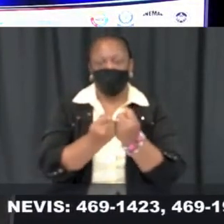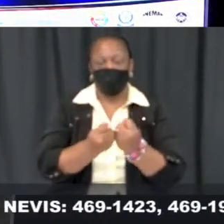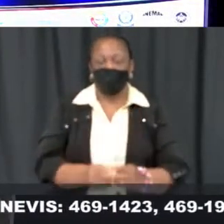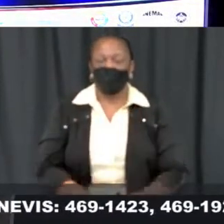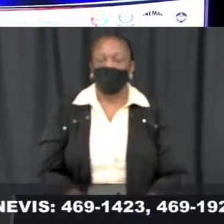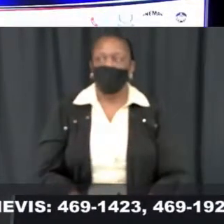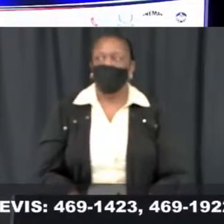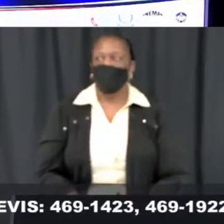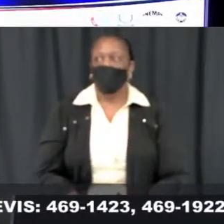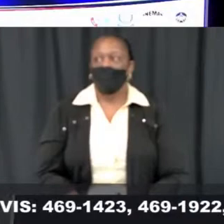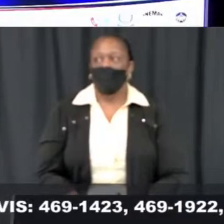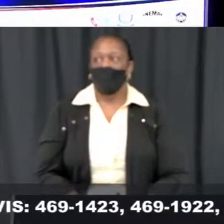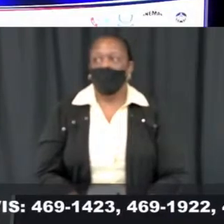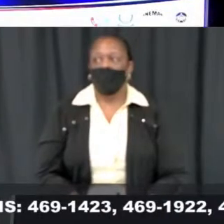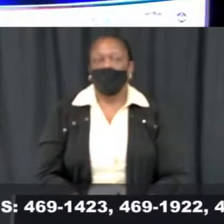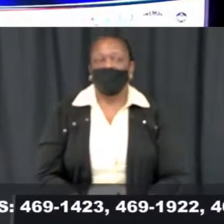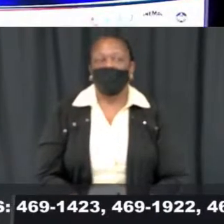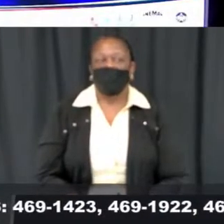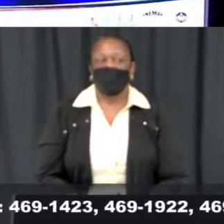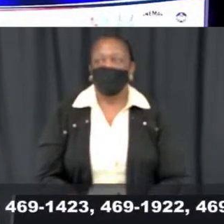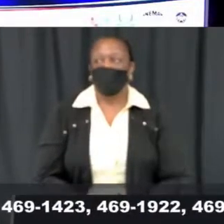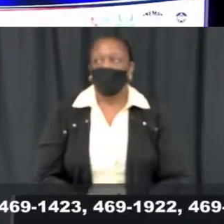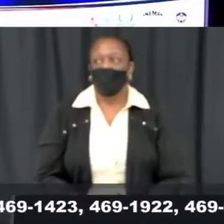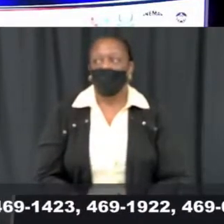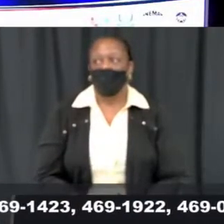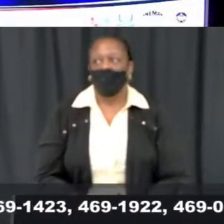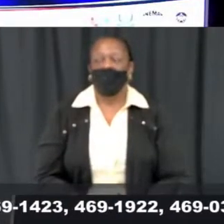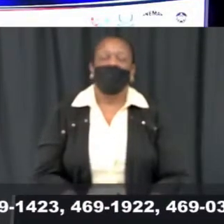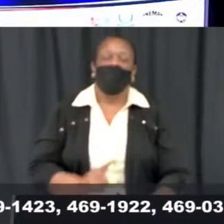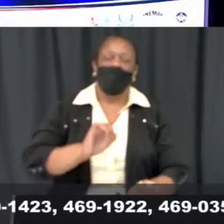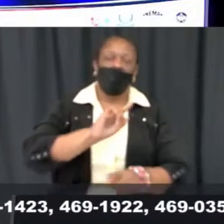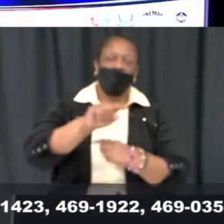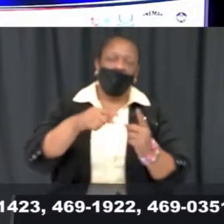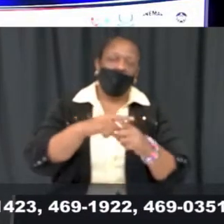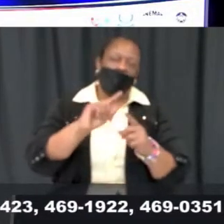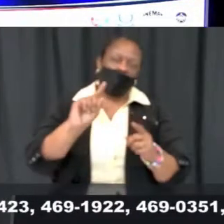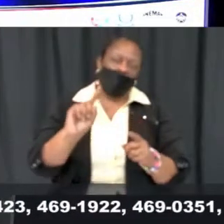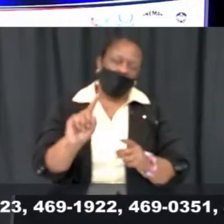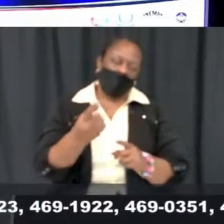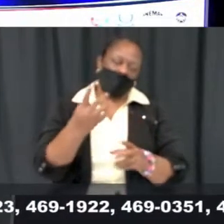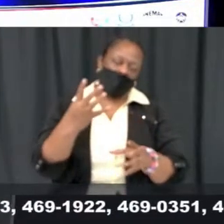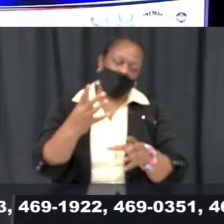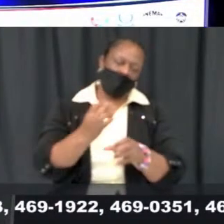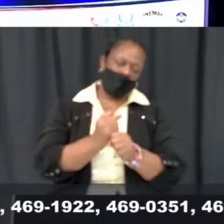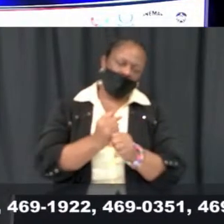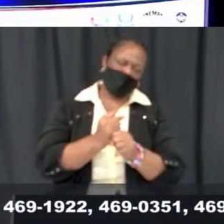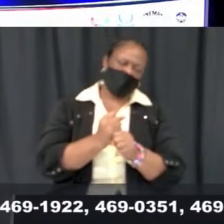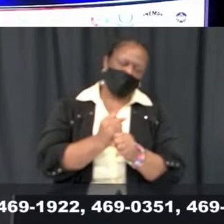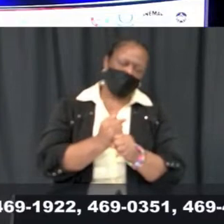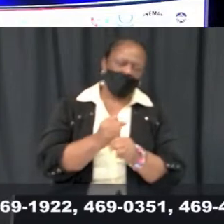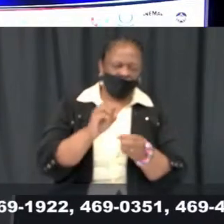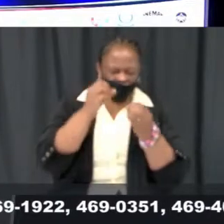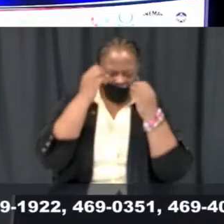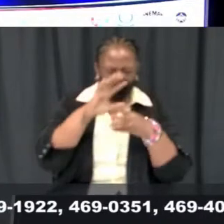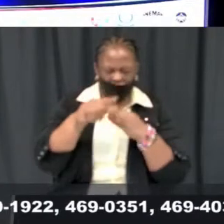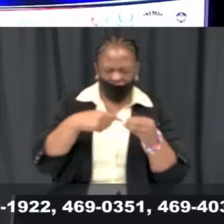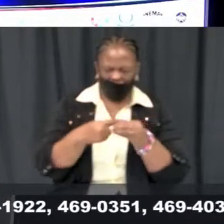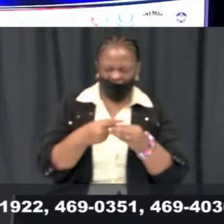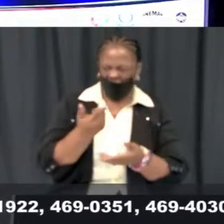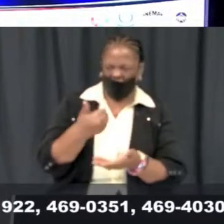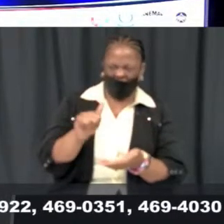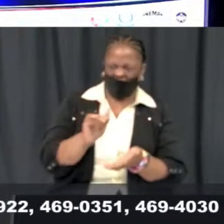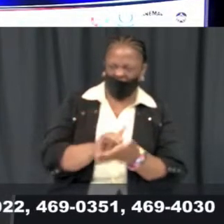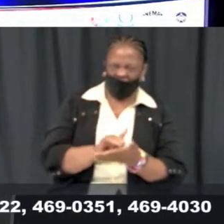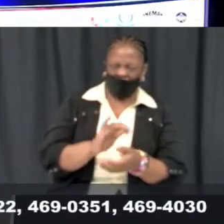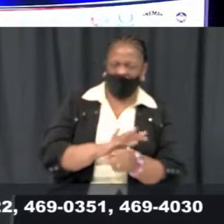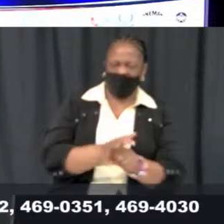when we first received the information in 2019 about COVID-19, the